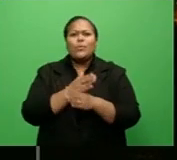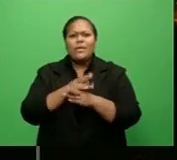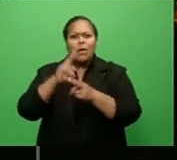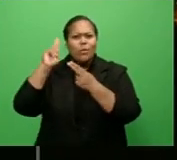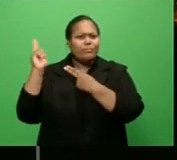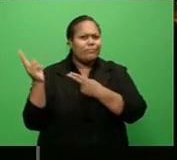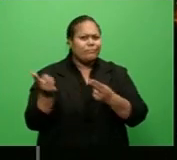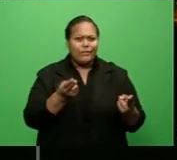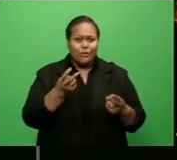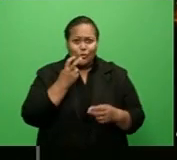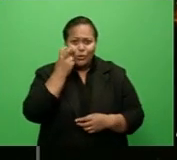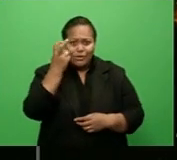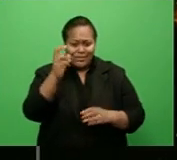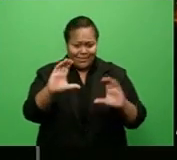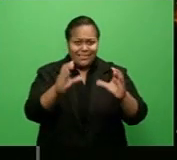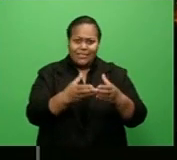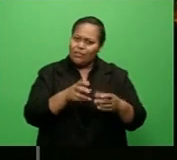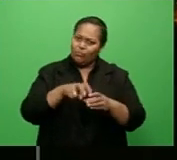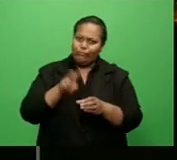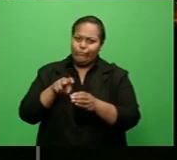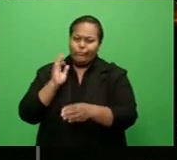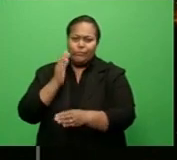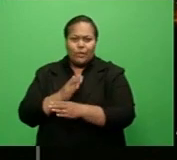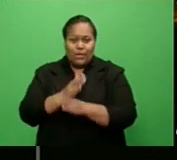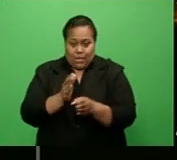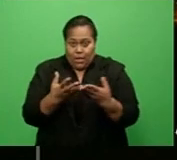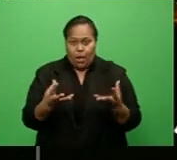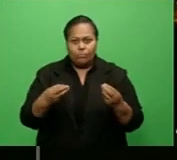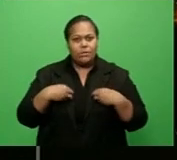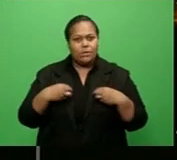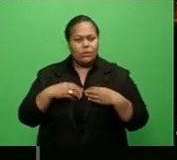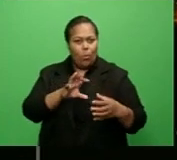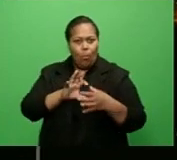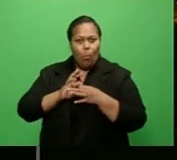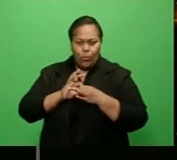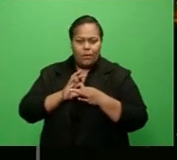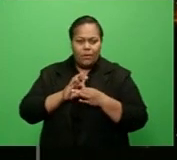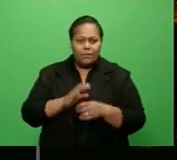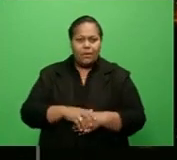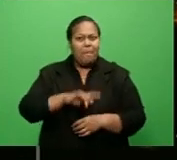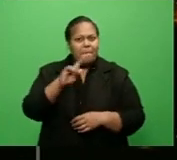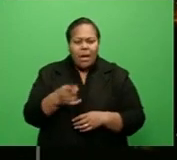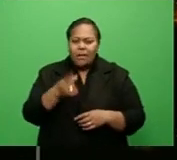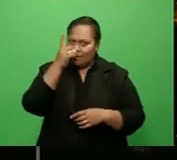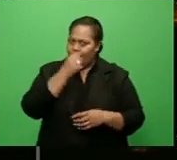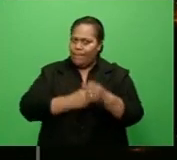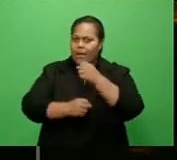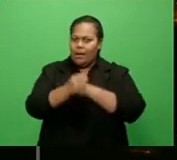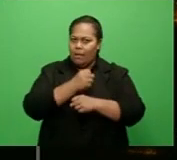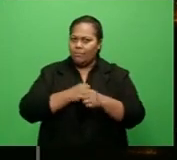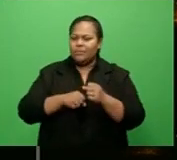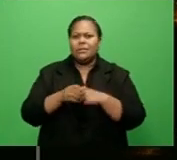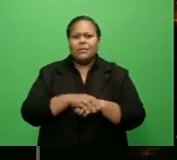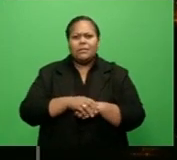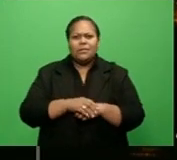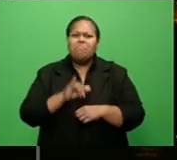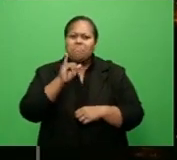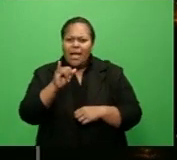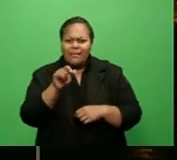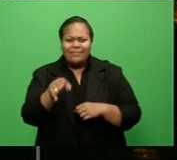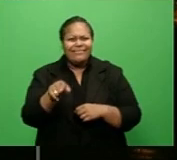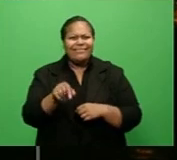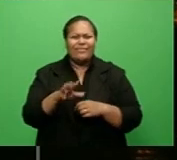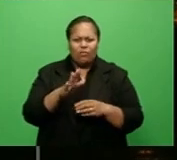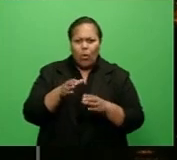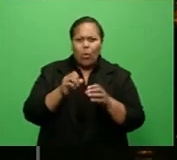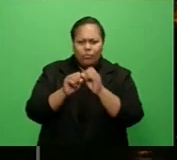had lost their jobs, are now operating their own businesses. But this may be a disadvantage for the sector in the long run. Since these